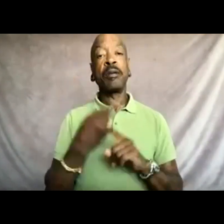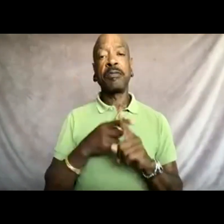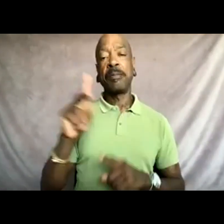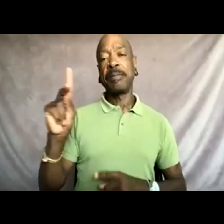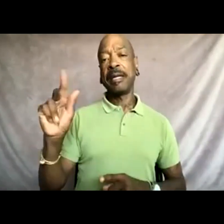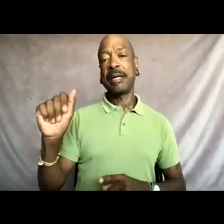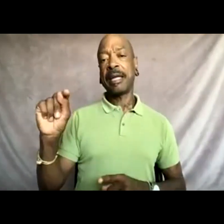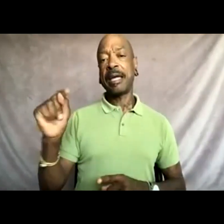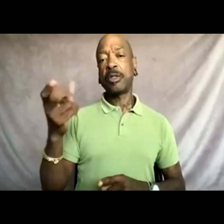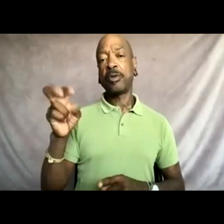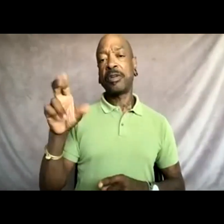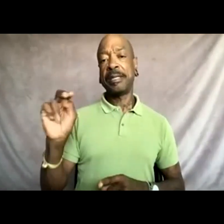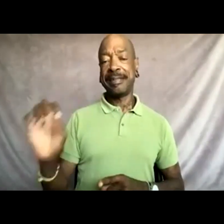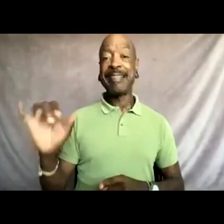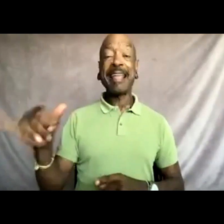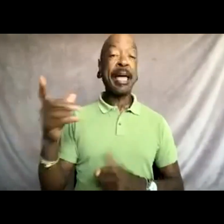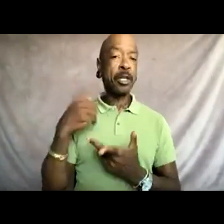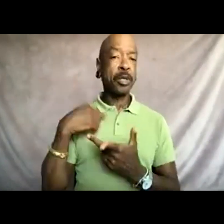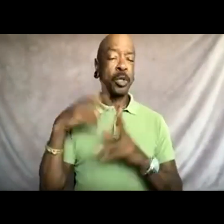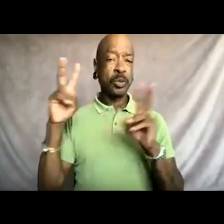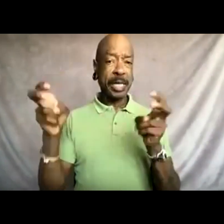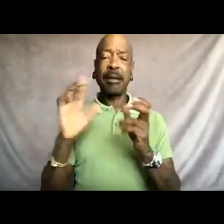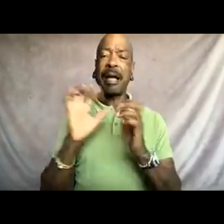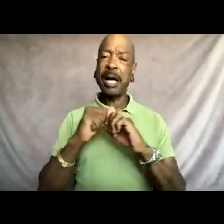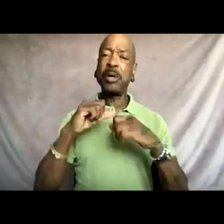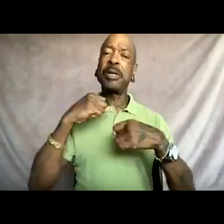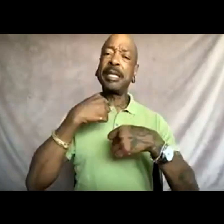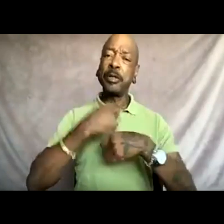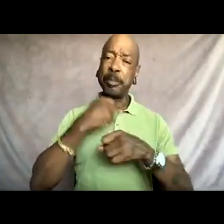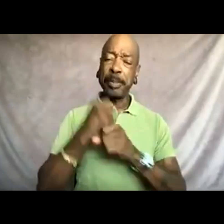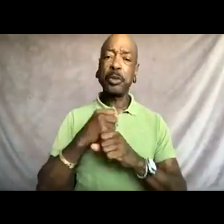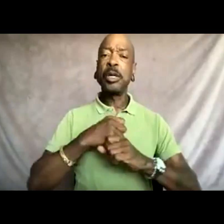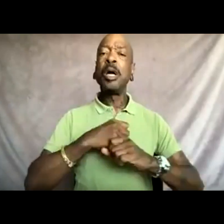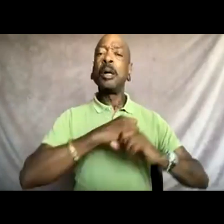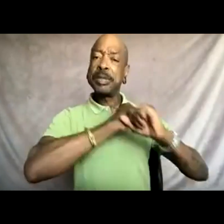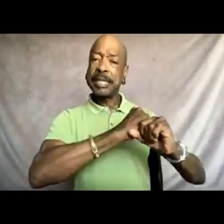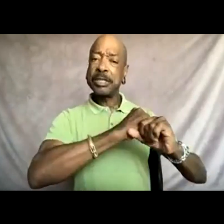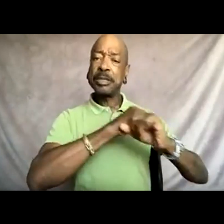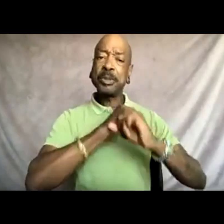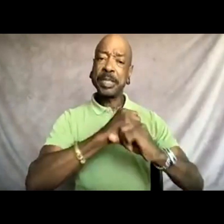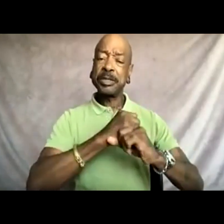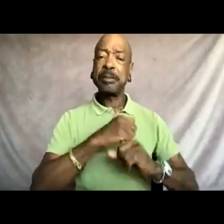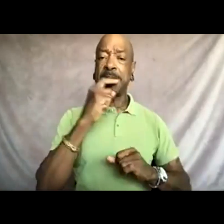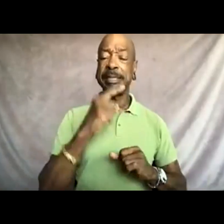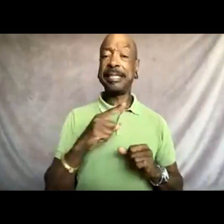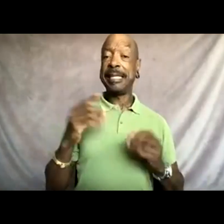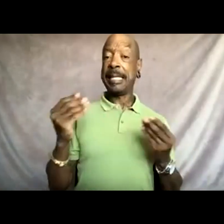split title, how can protections be built for the building owner that the landowner won't sell the land from under them?